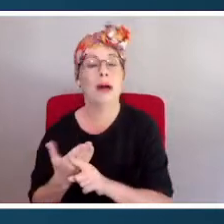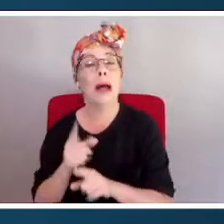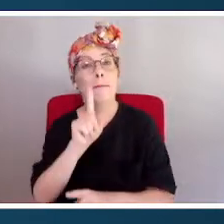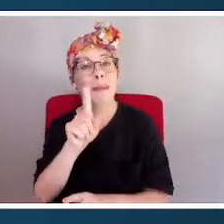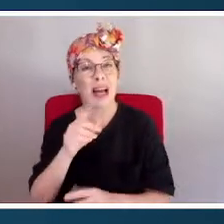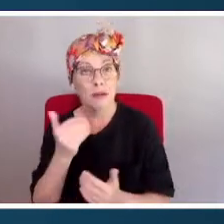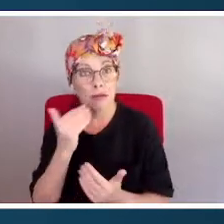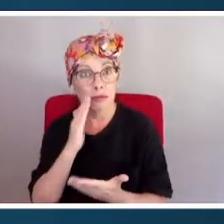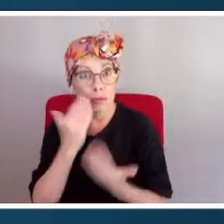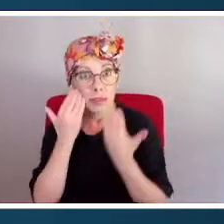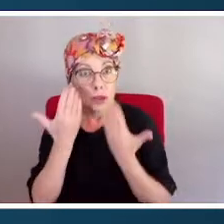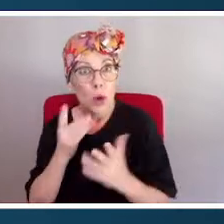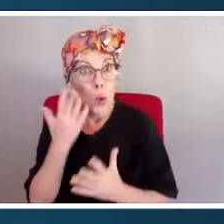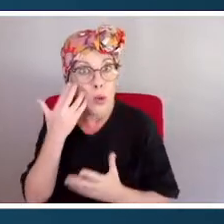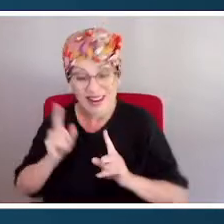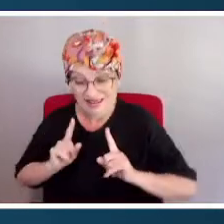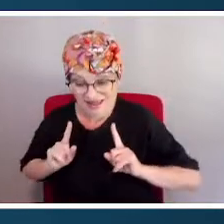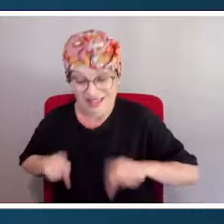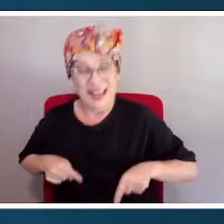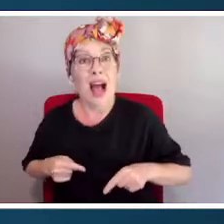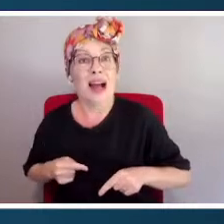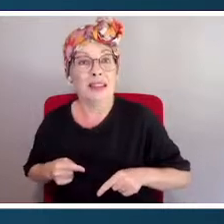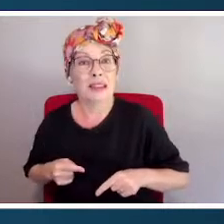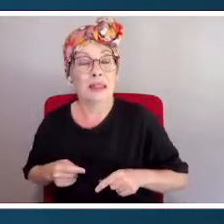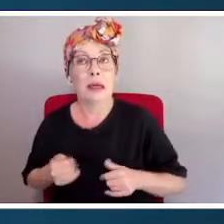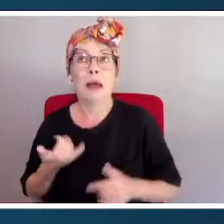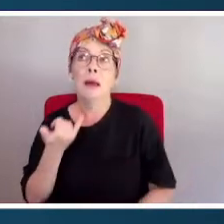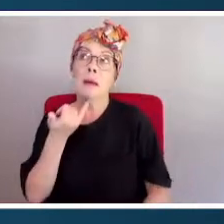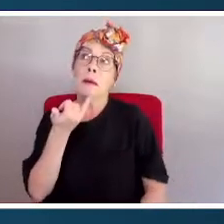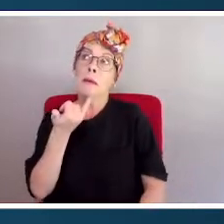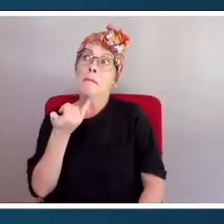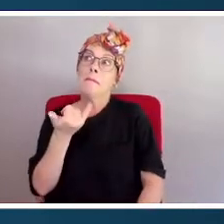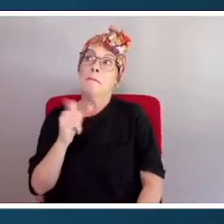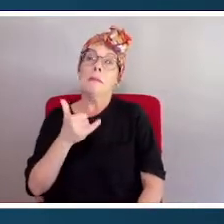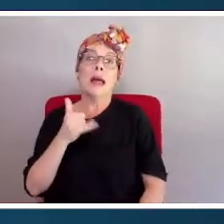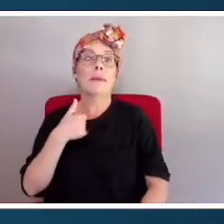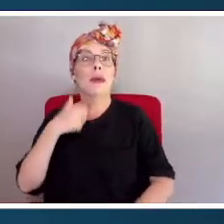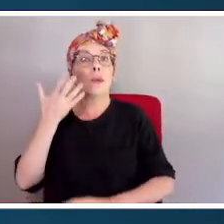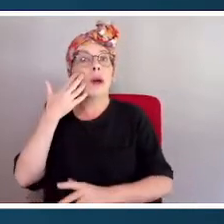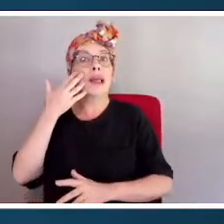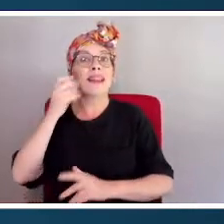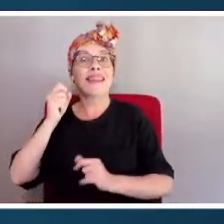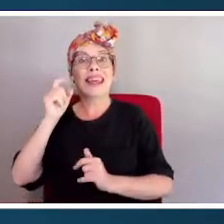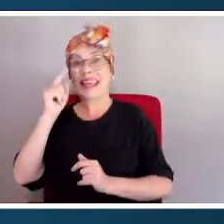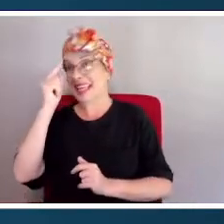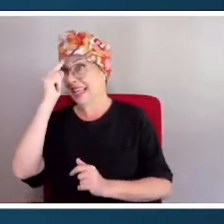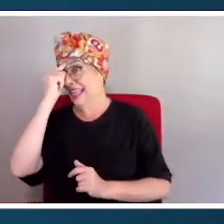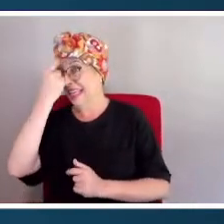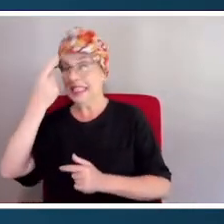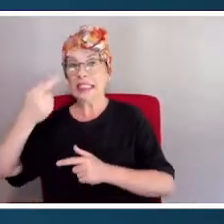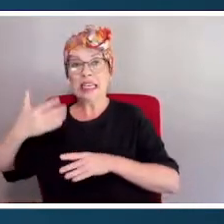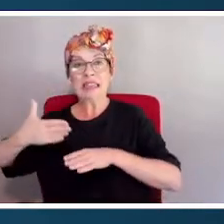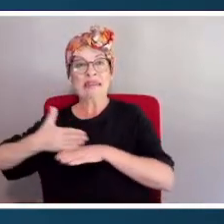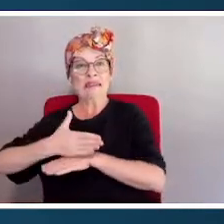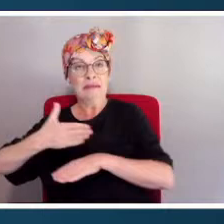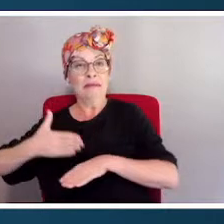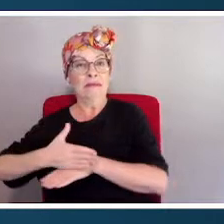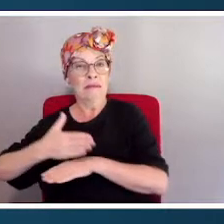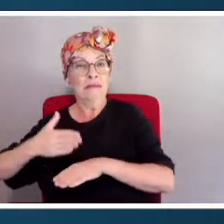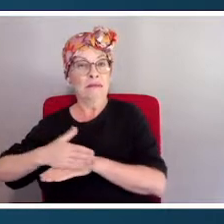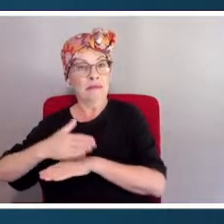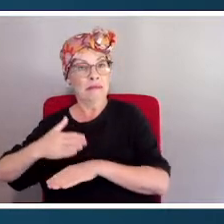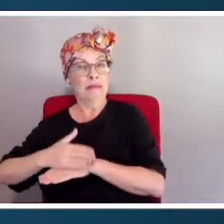And it took hold with the arrival of the Indian indentured laborers from the late 19th century onwards.